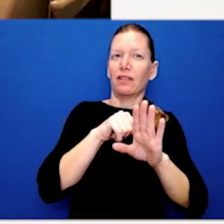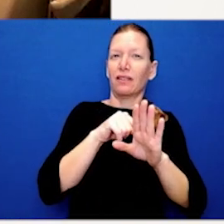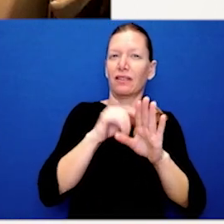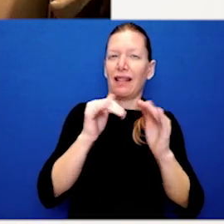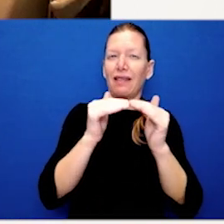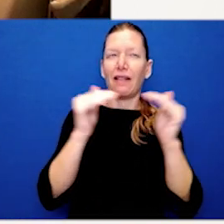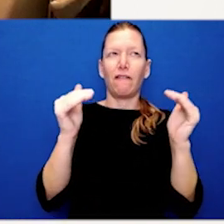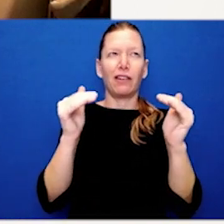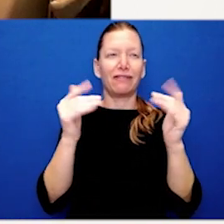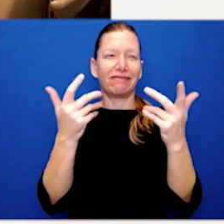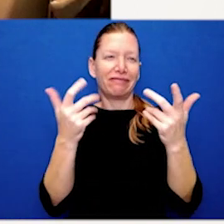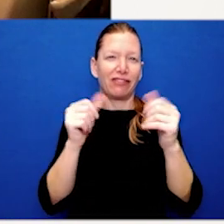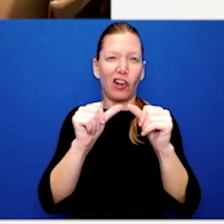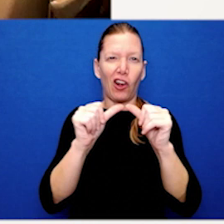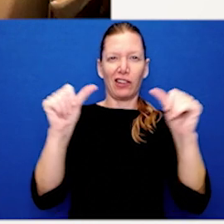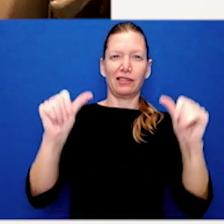That